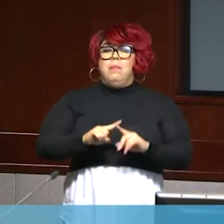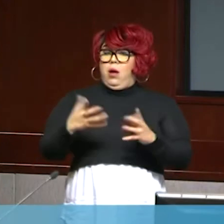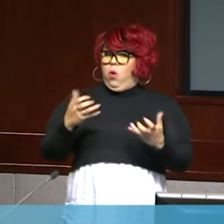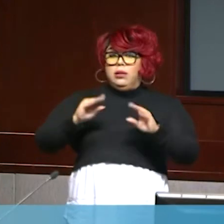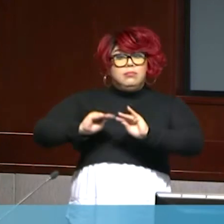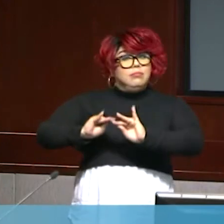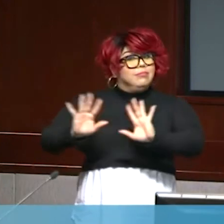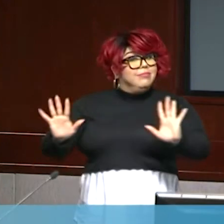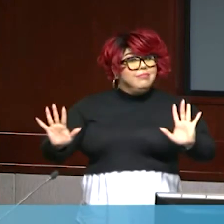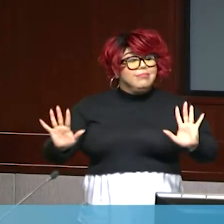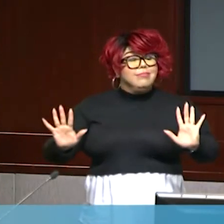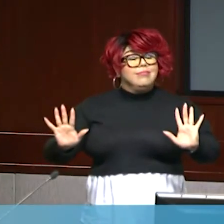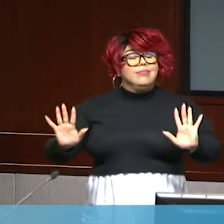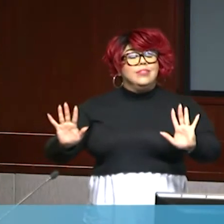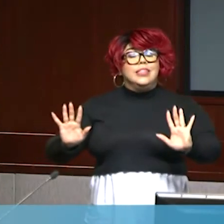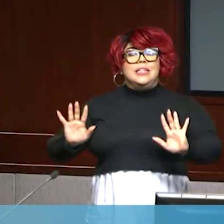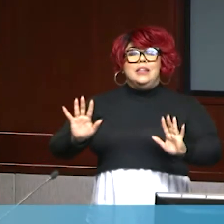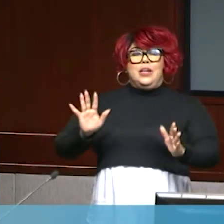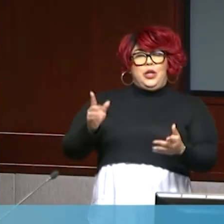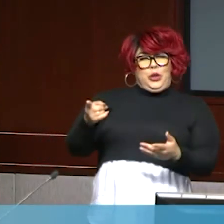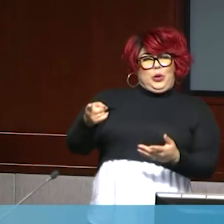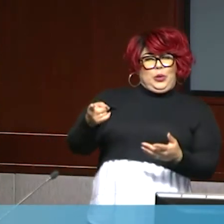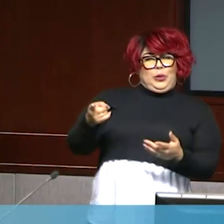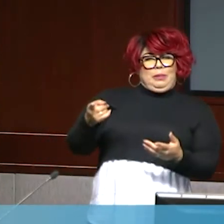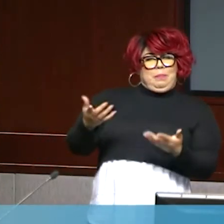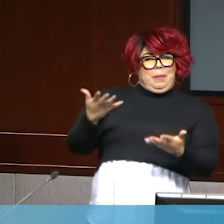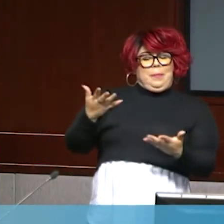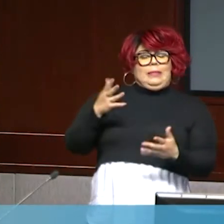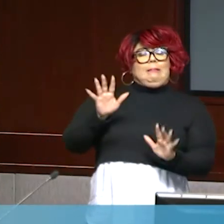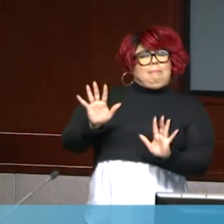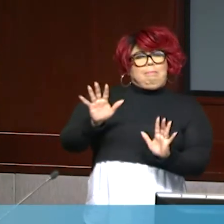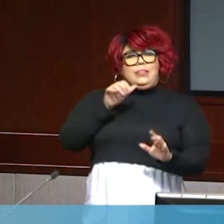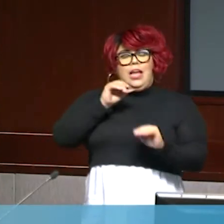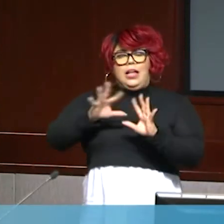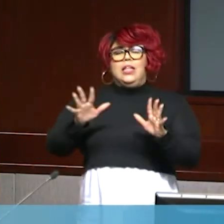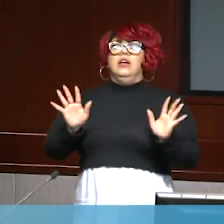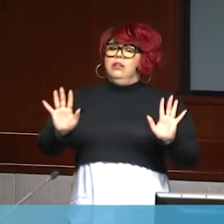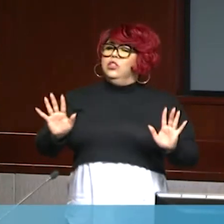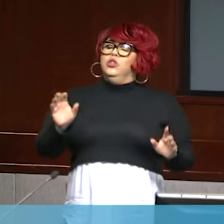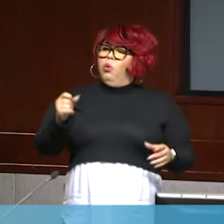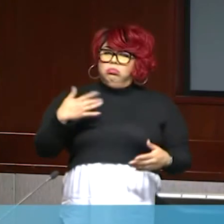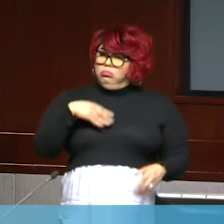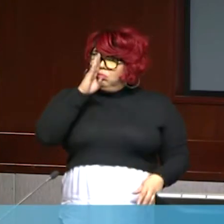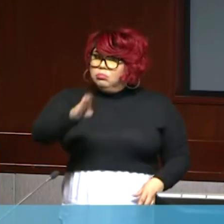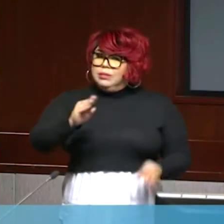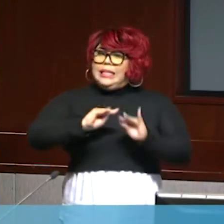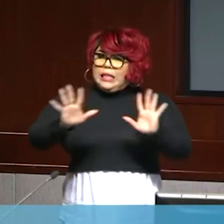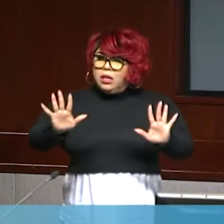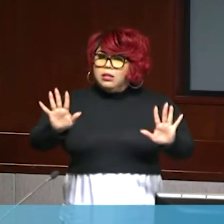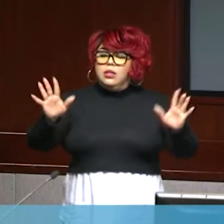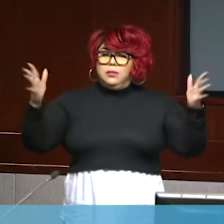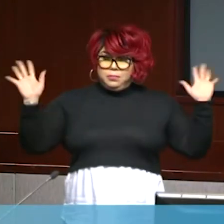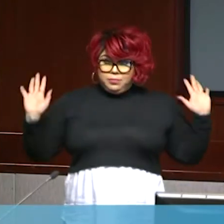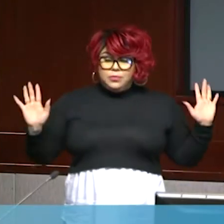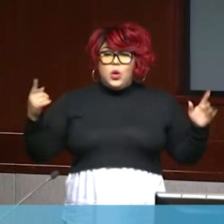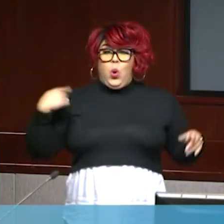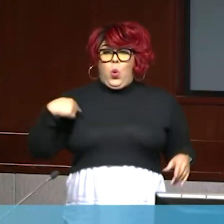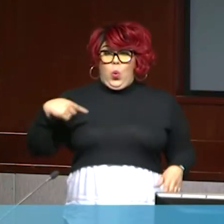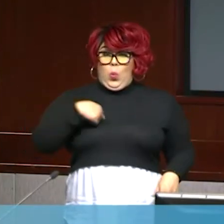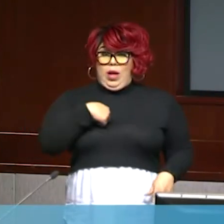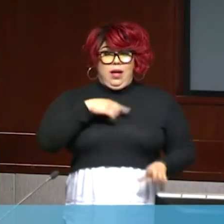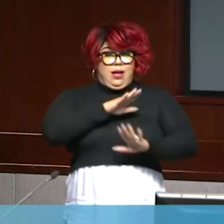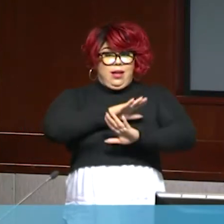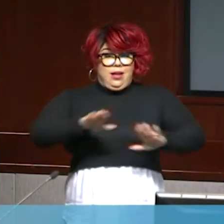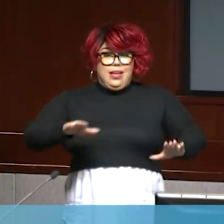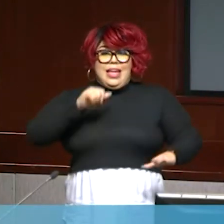that you may not be clear, and we haven't been dancing around it. We are not enforcing. We are not